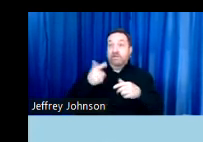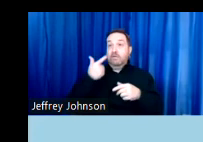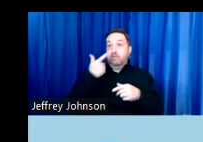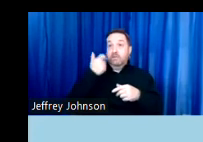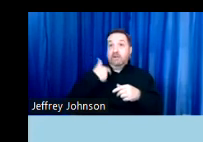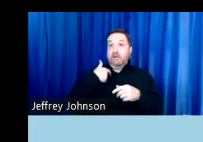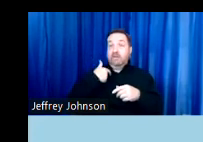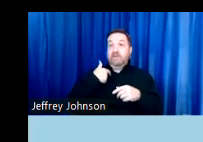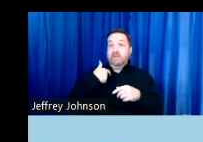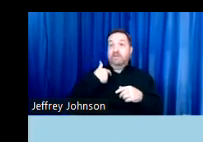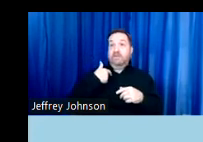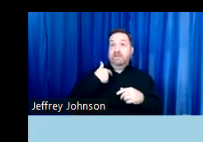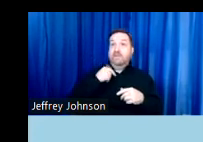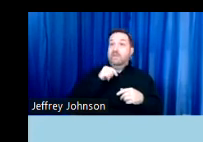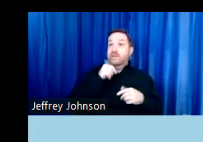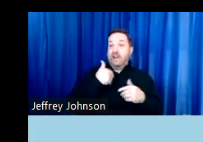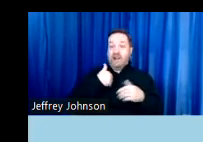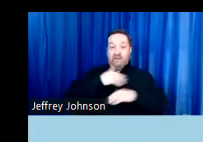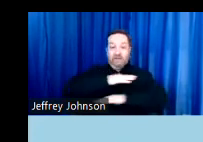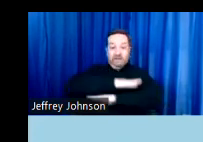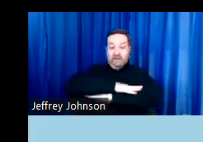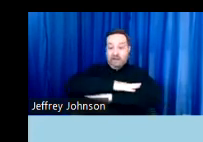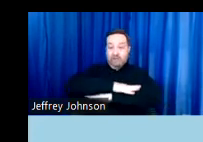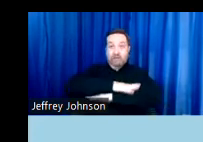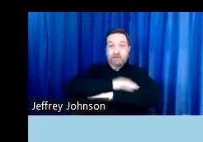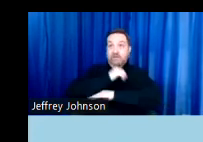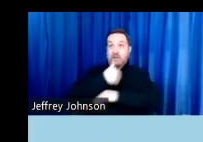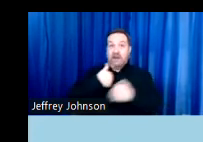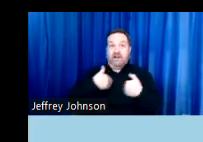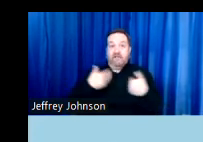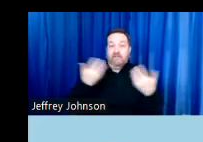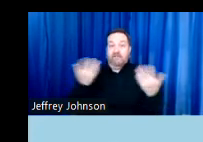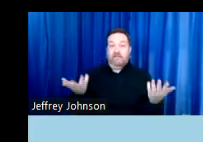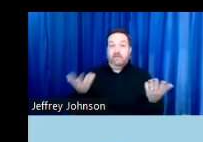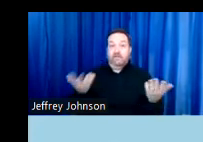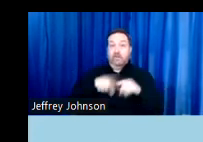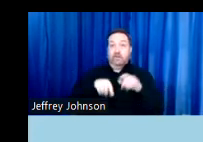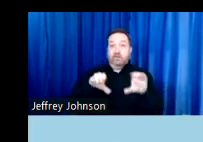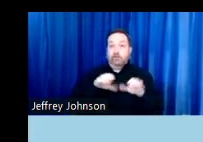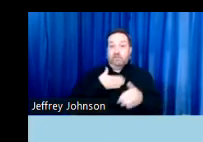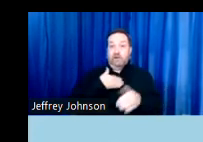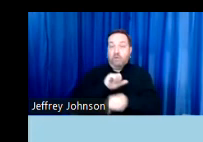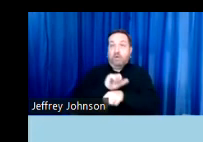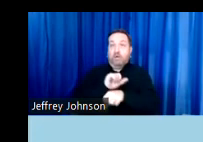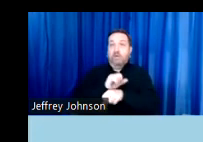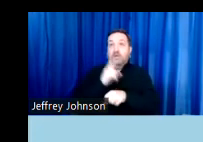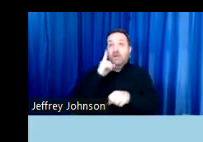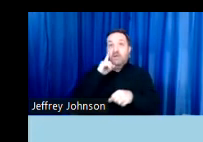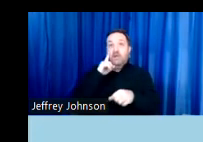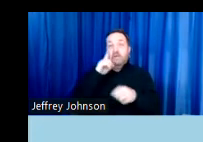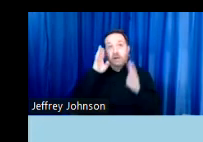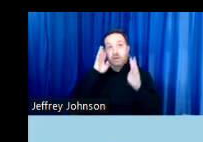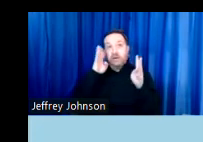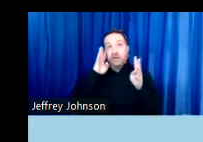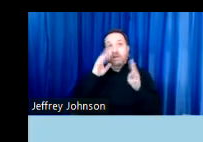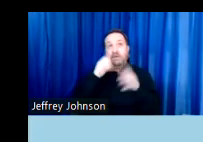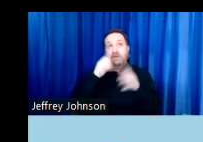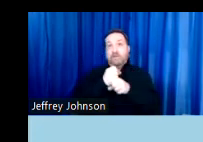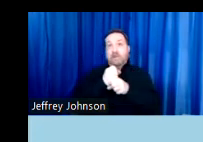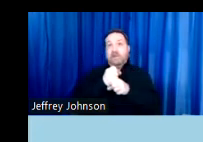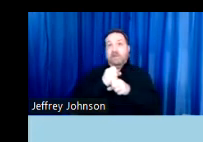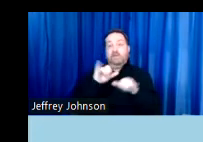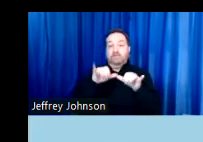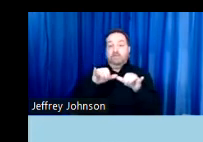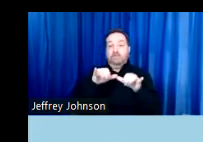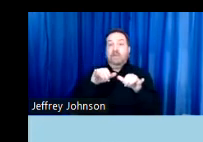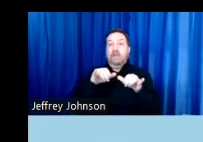of not having a table. So I thought of engineering a table that flipped